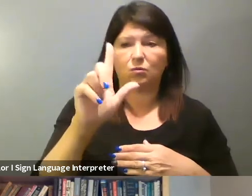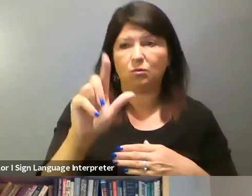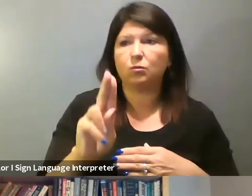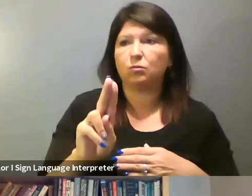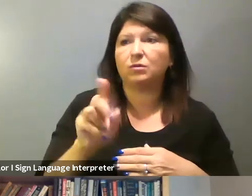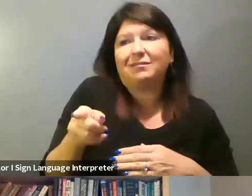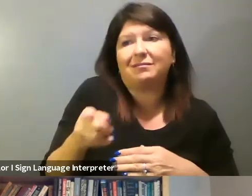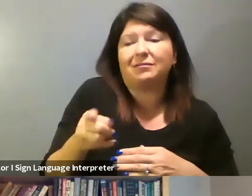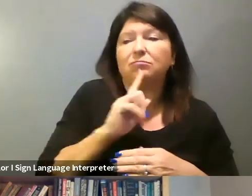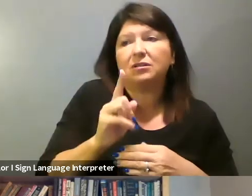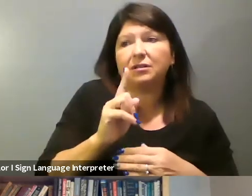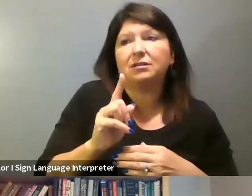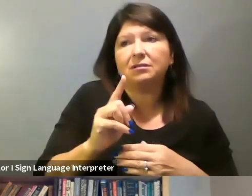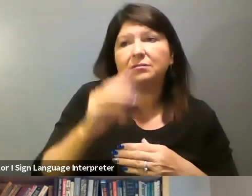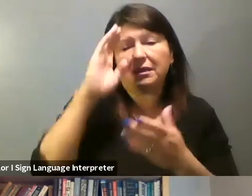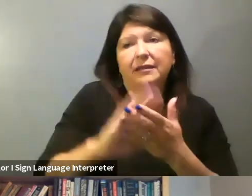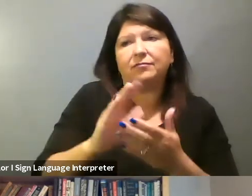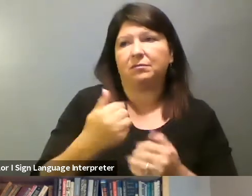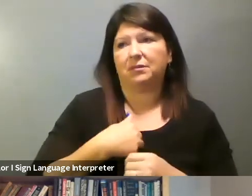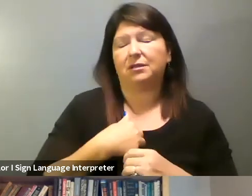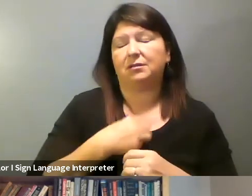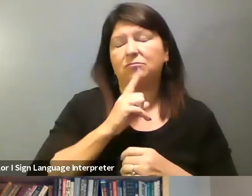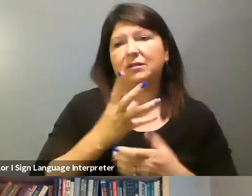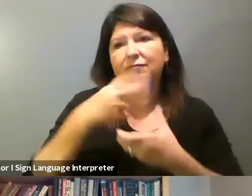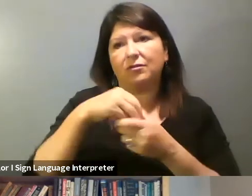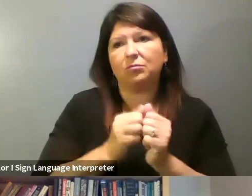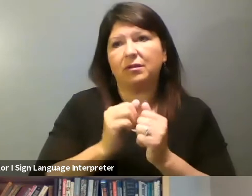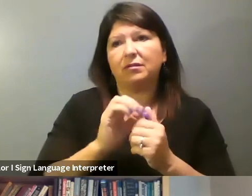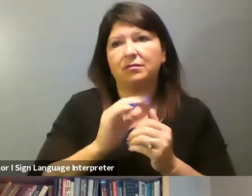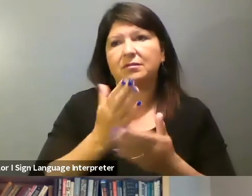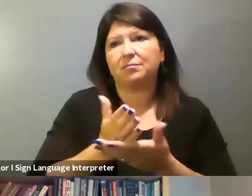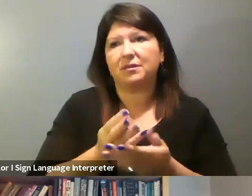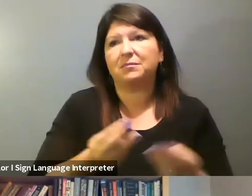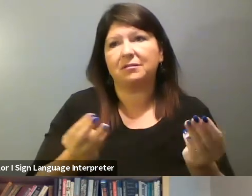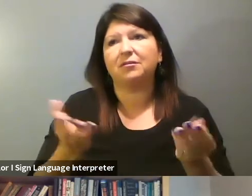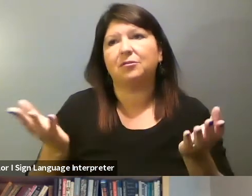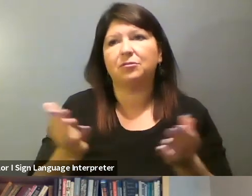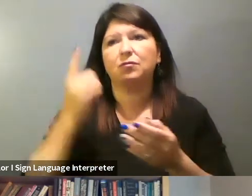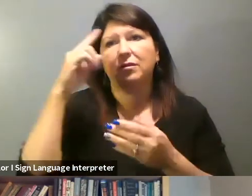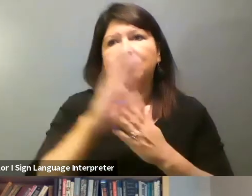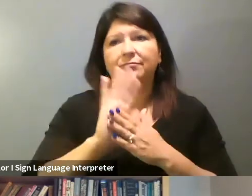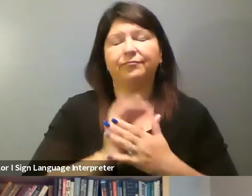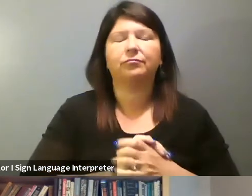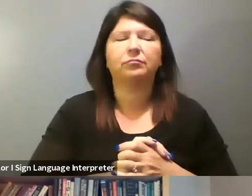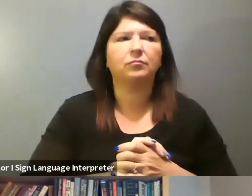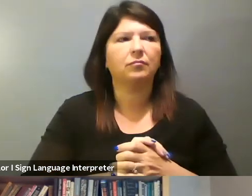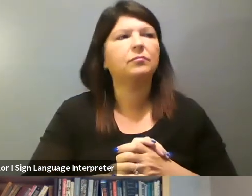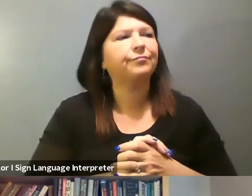people. Oh, great. So, great. Yeah. And as you talk more and more to